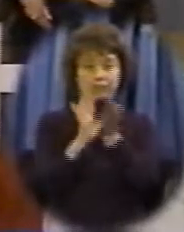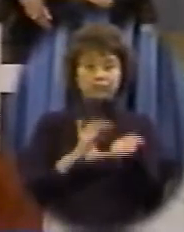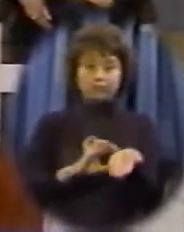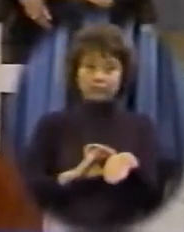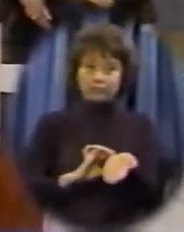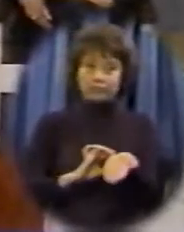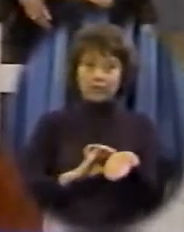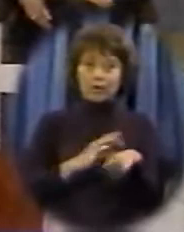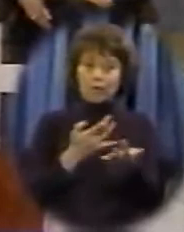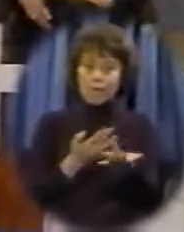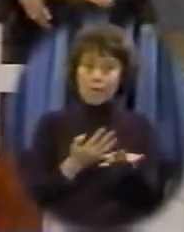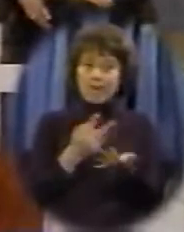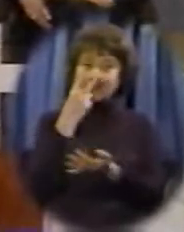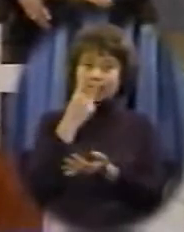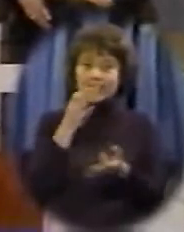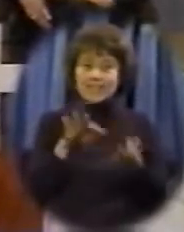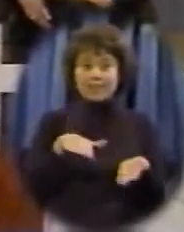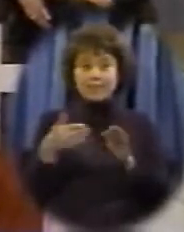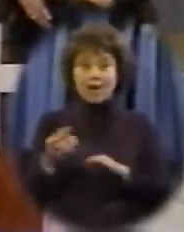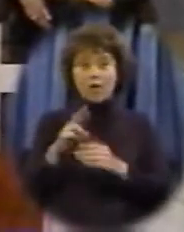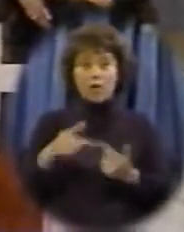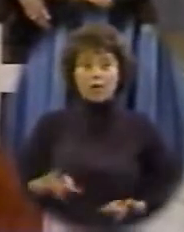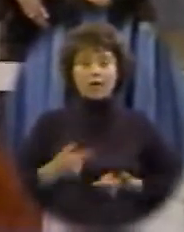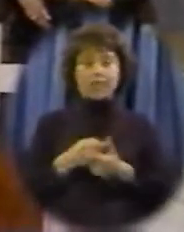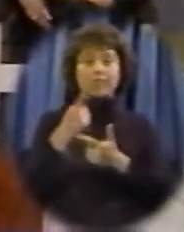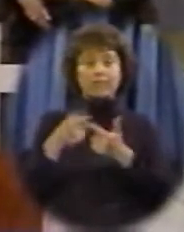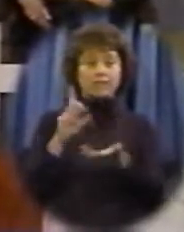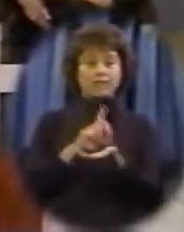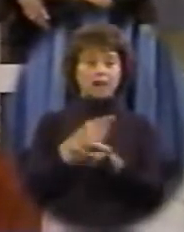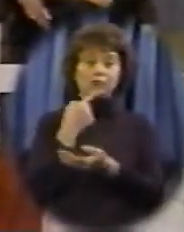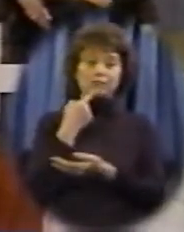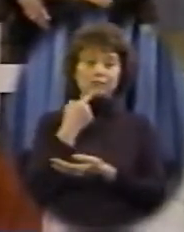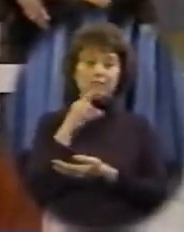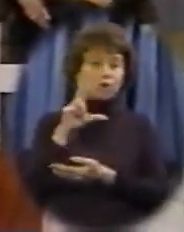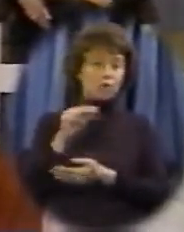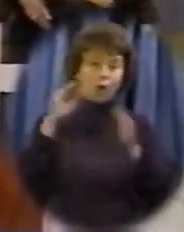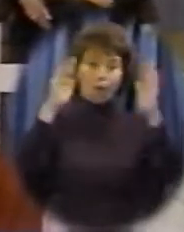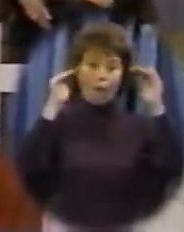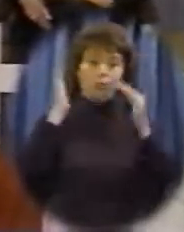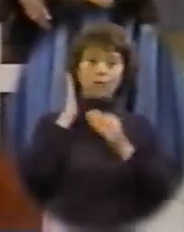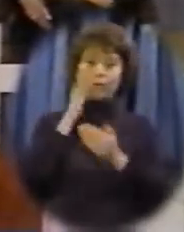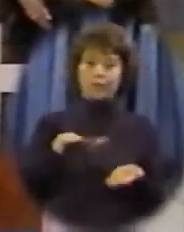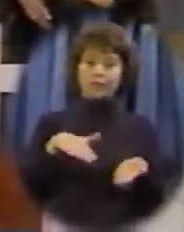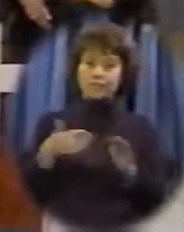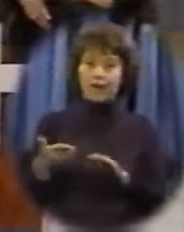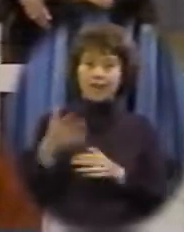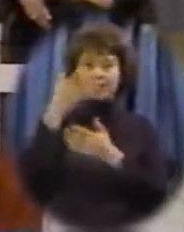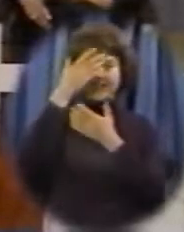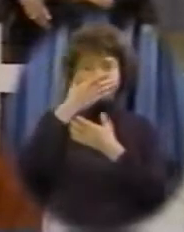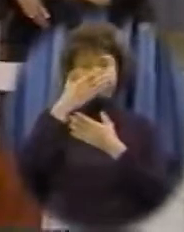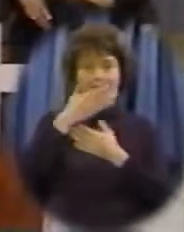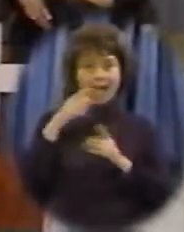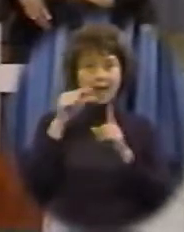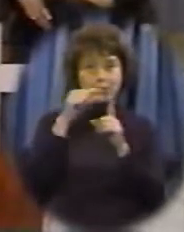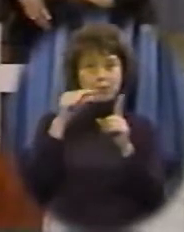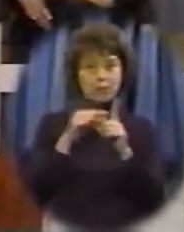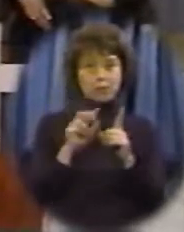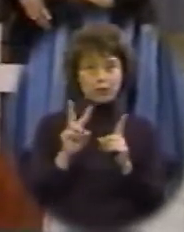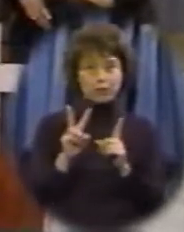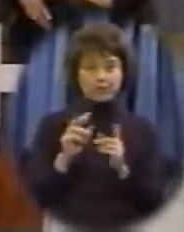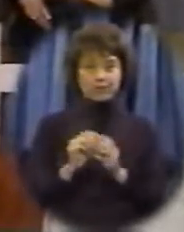the verdict. And presently he says, prepare for the worst. There is no hope. Now, those are sad words in connection